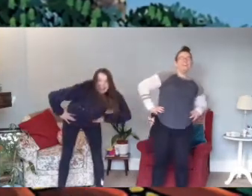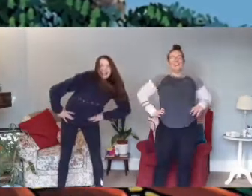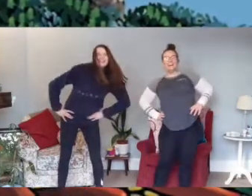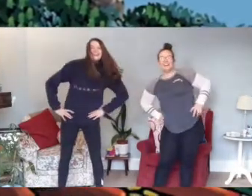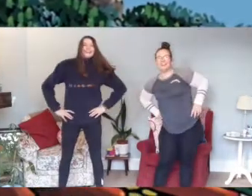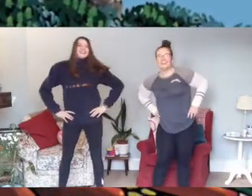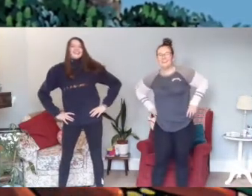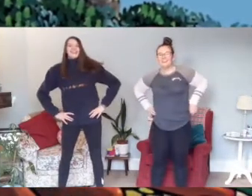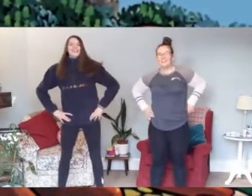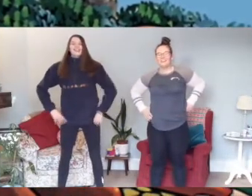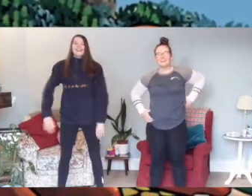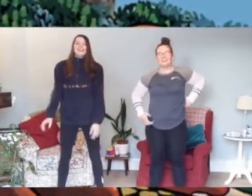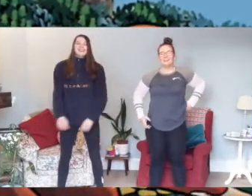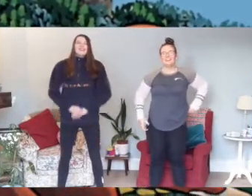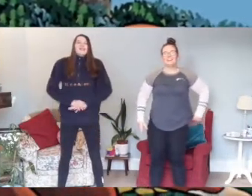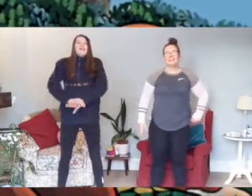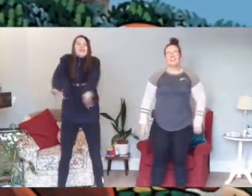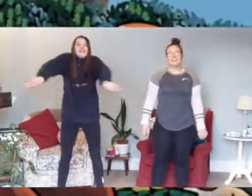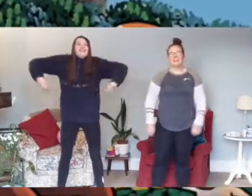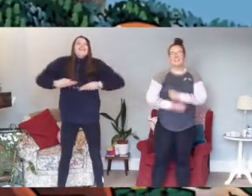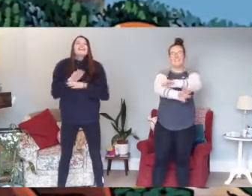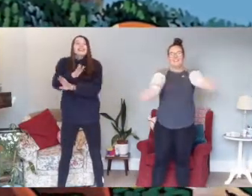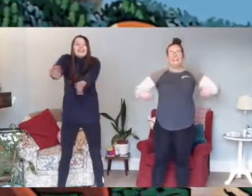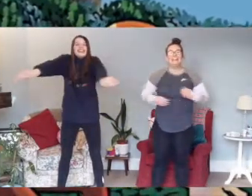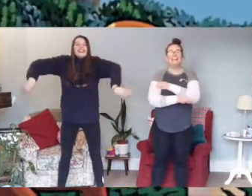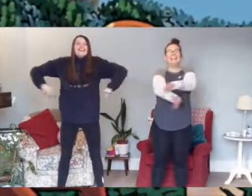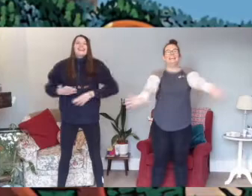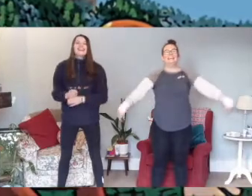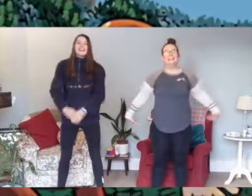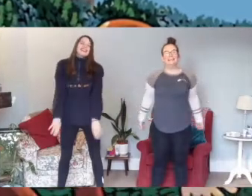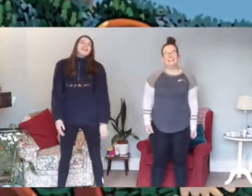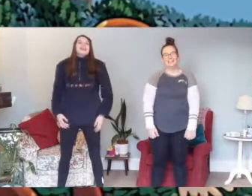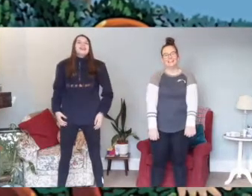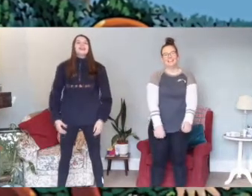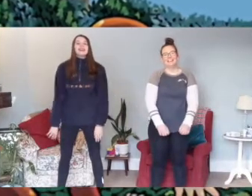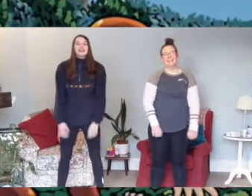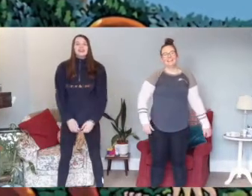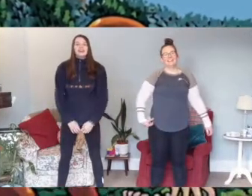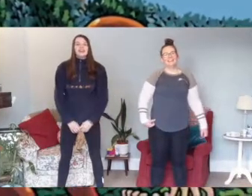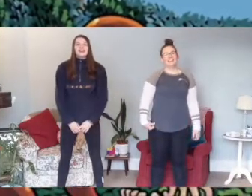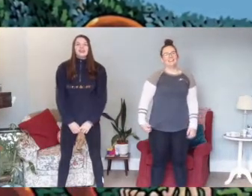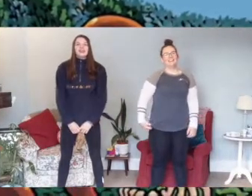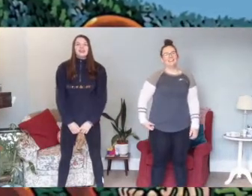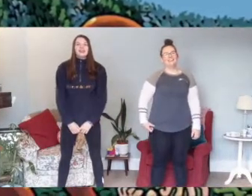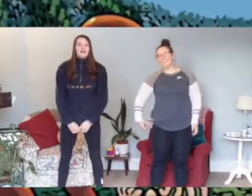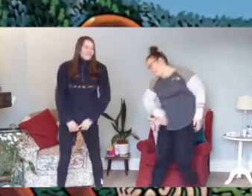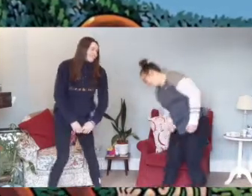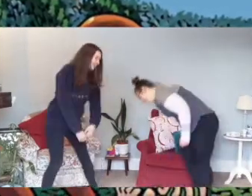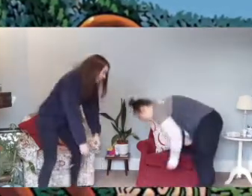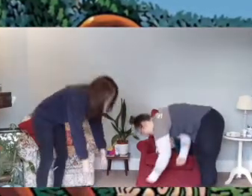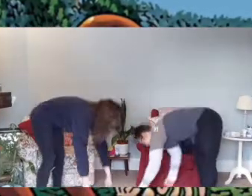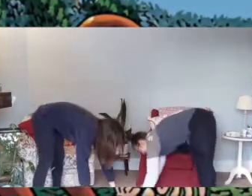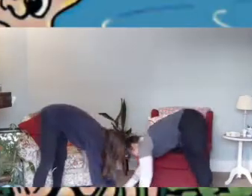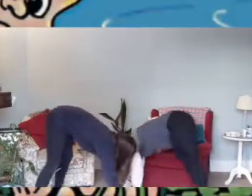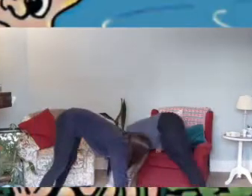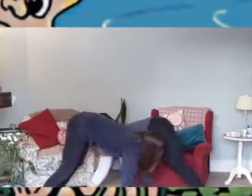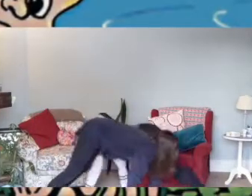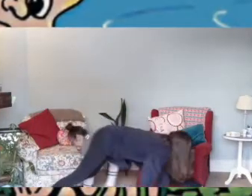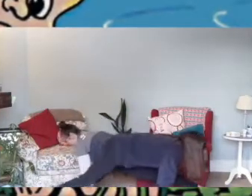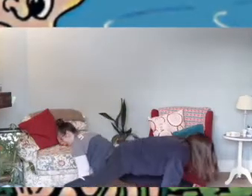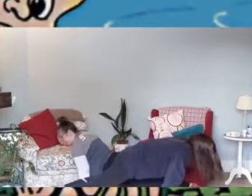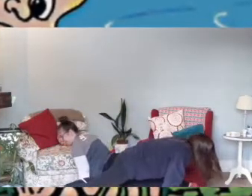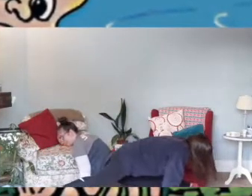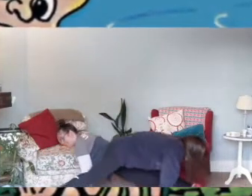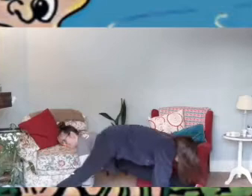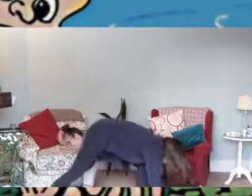Boo-hoo backed away 3 hippo lengths and then opened his great lips. Coco tweaked out her tail. "You